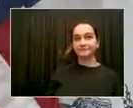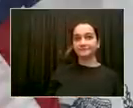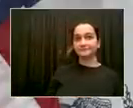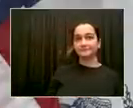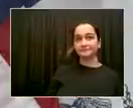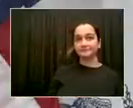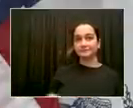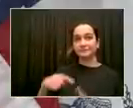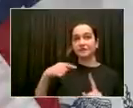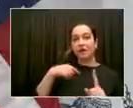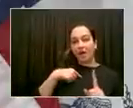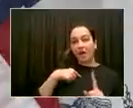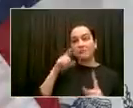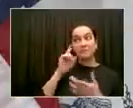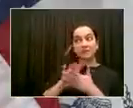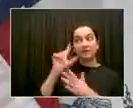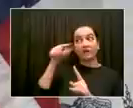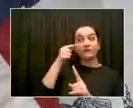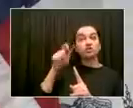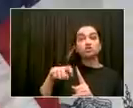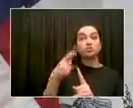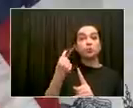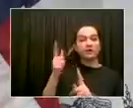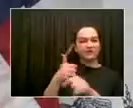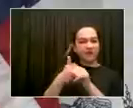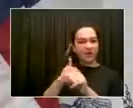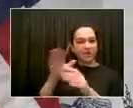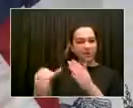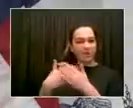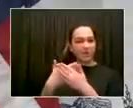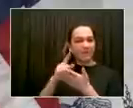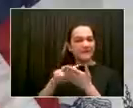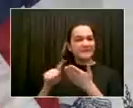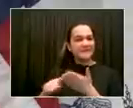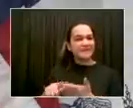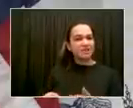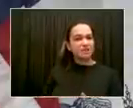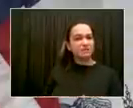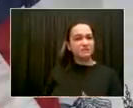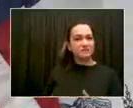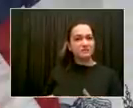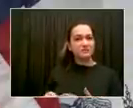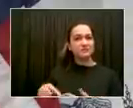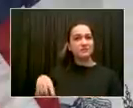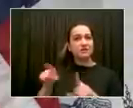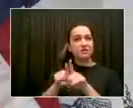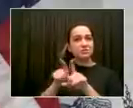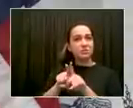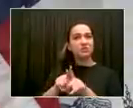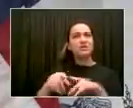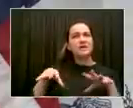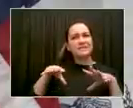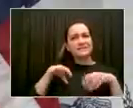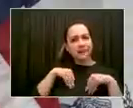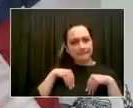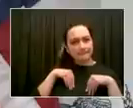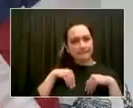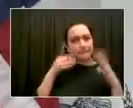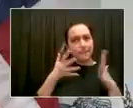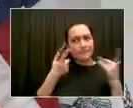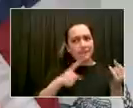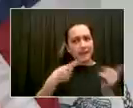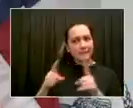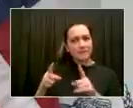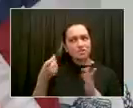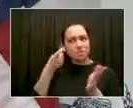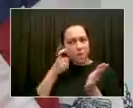in every way acknowledge what has happened here. And we still haven't heard that, truly.